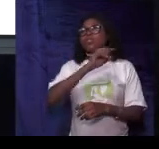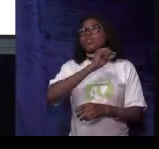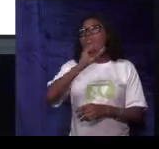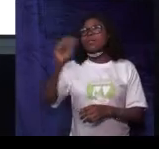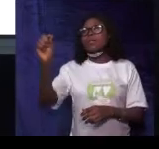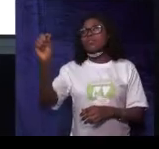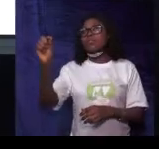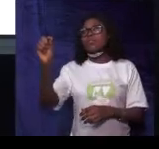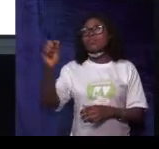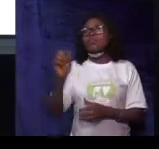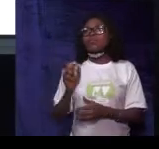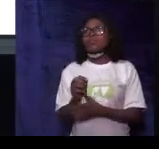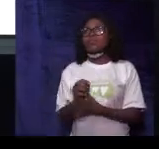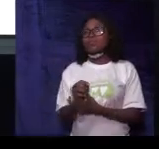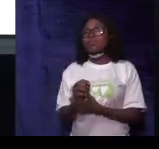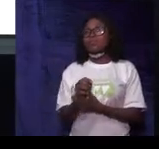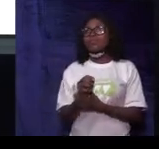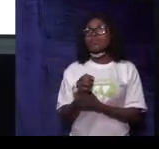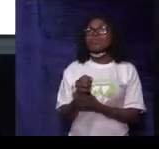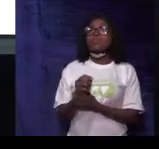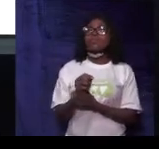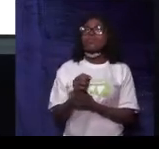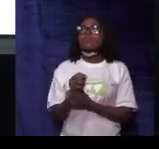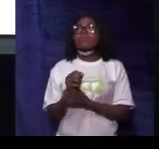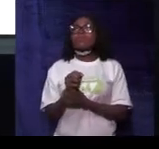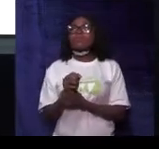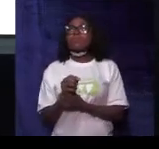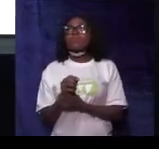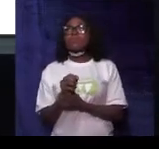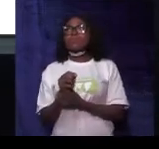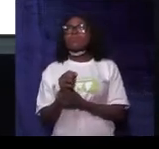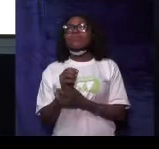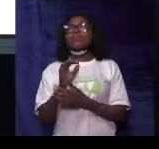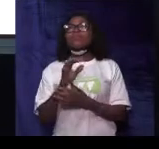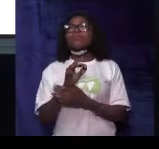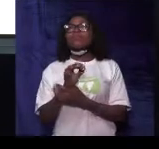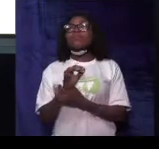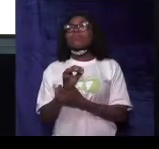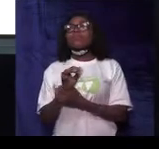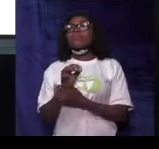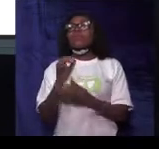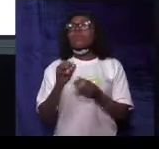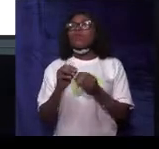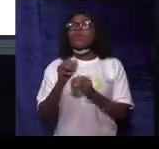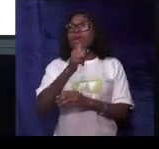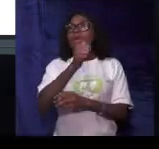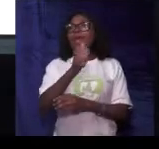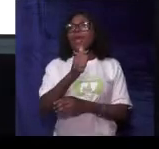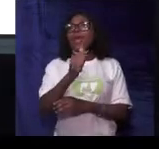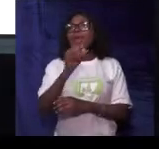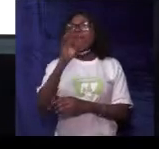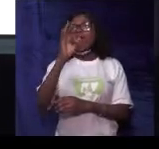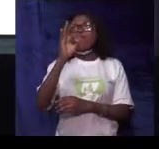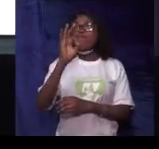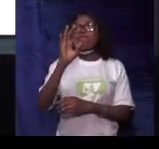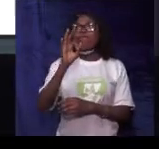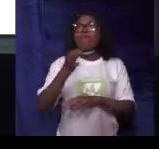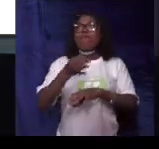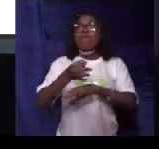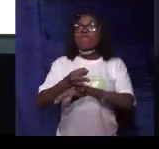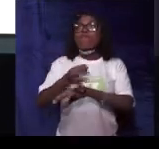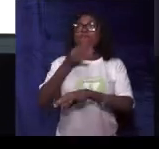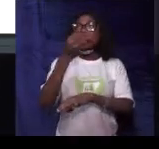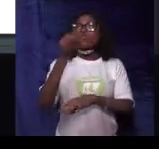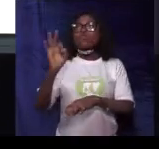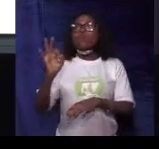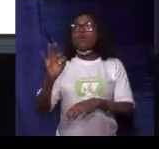the tires of vehicles to grip the road properly, thereby preventing vehicles from moving off the